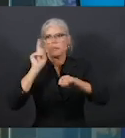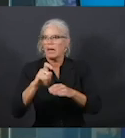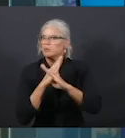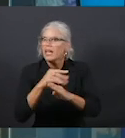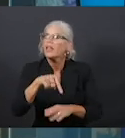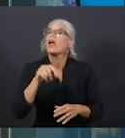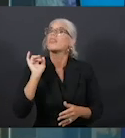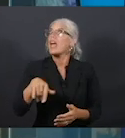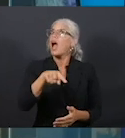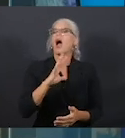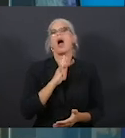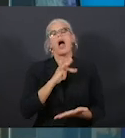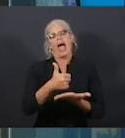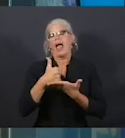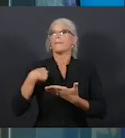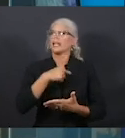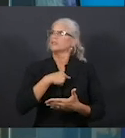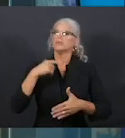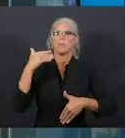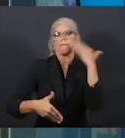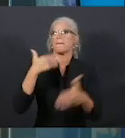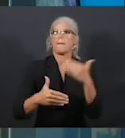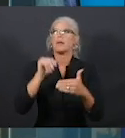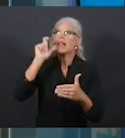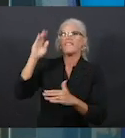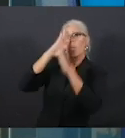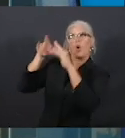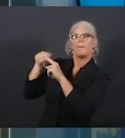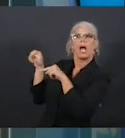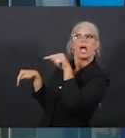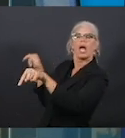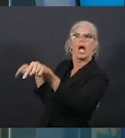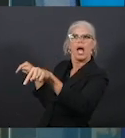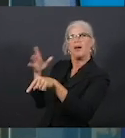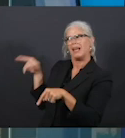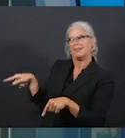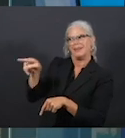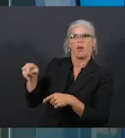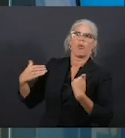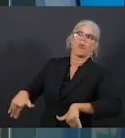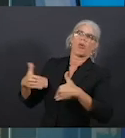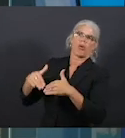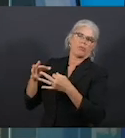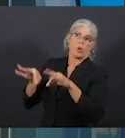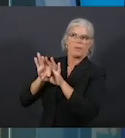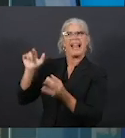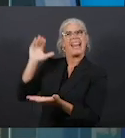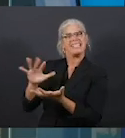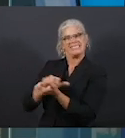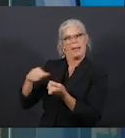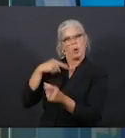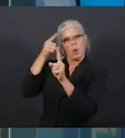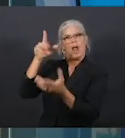quickly. It will also cut down the amount of damage that happens to that public infrastructure, which again was our third objective. We again,